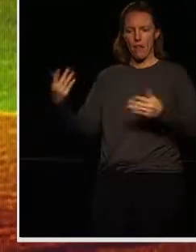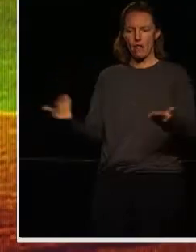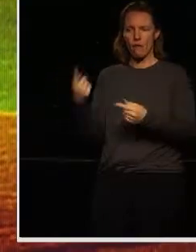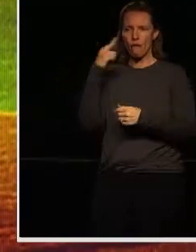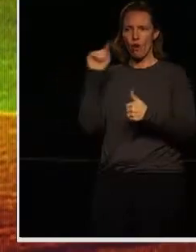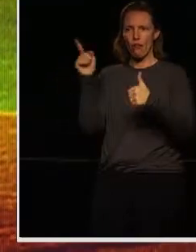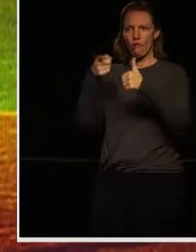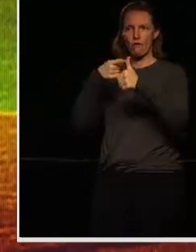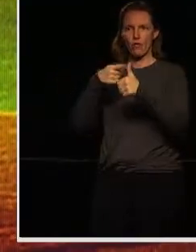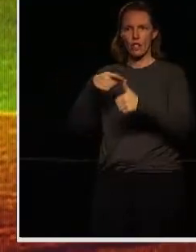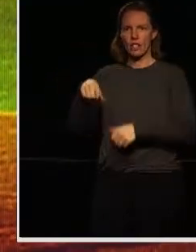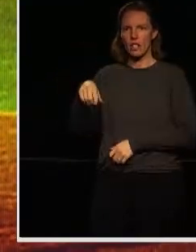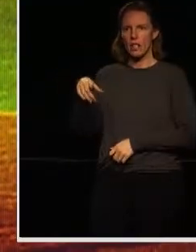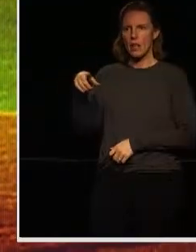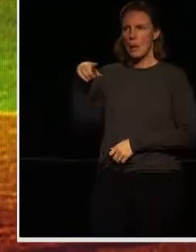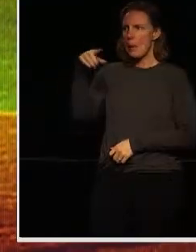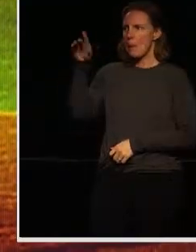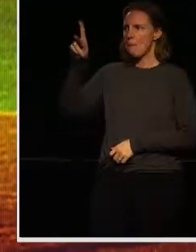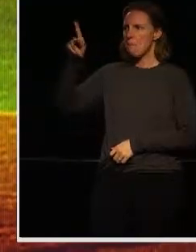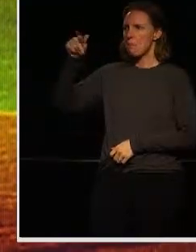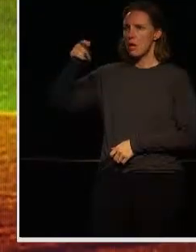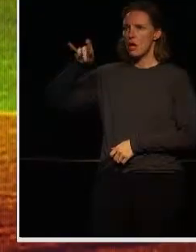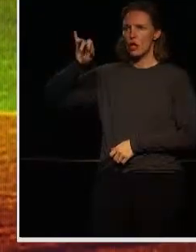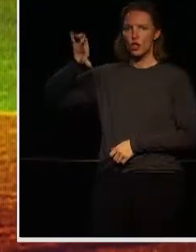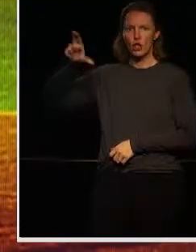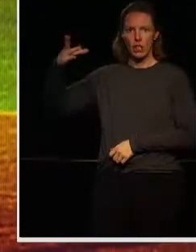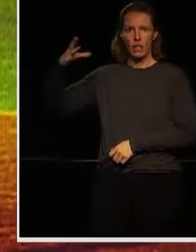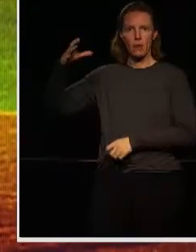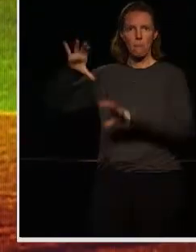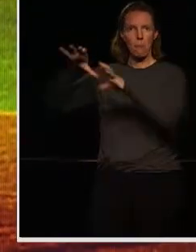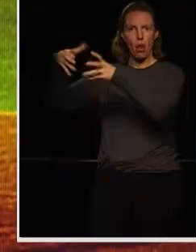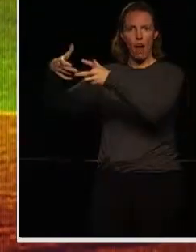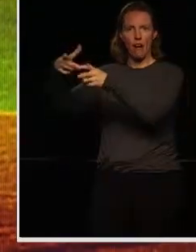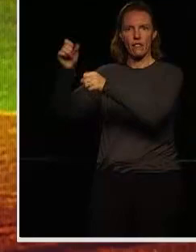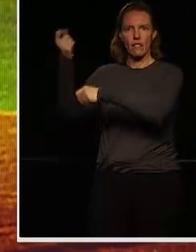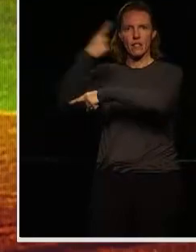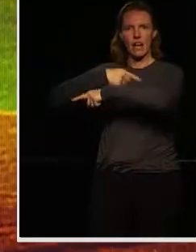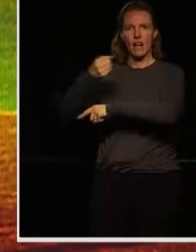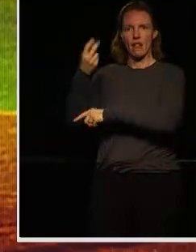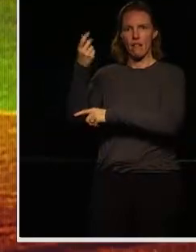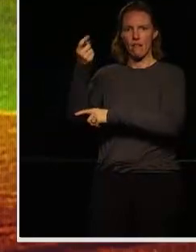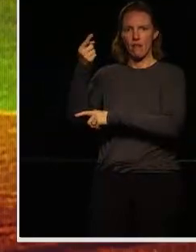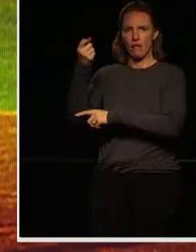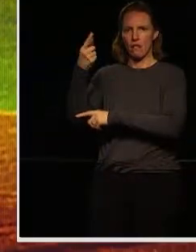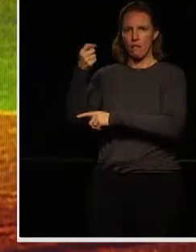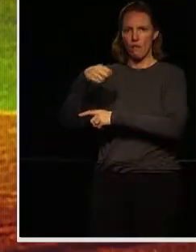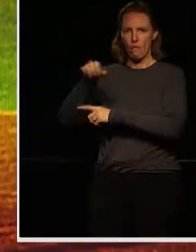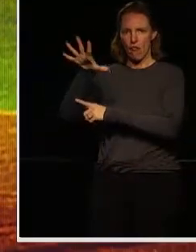first pitch block of the day at 11:05. Thank you.